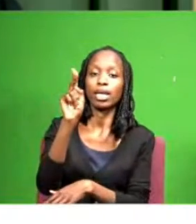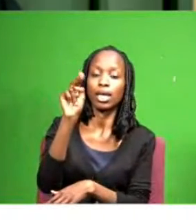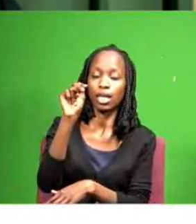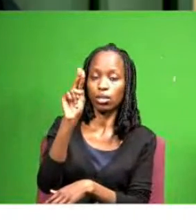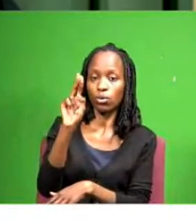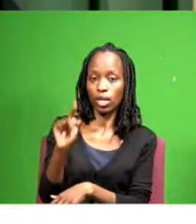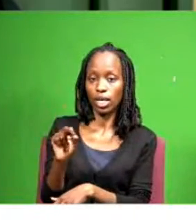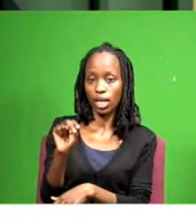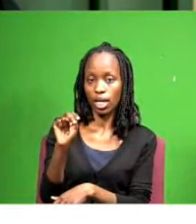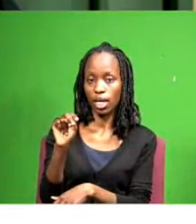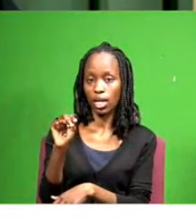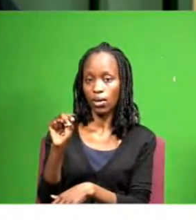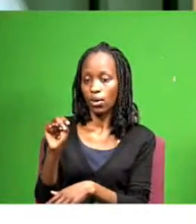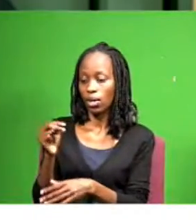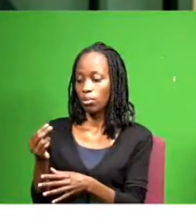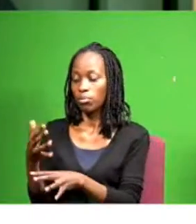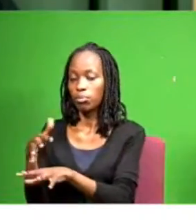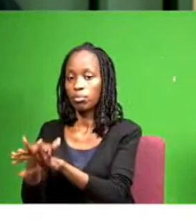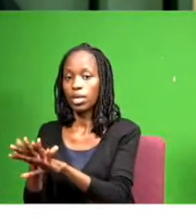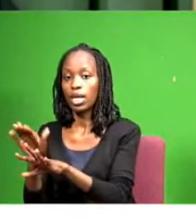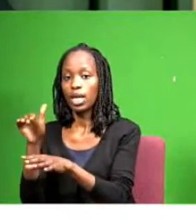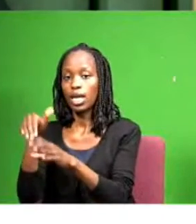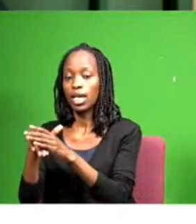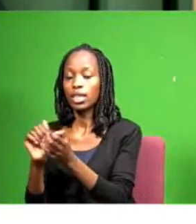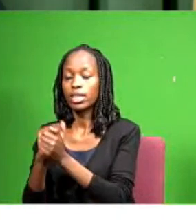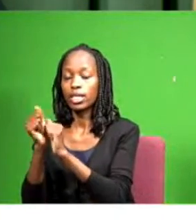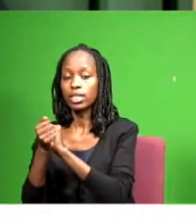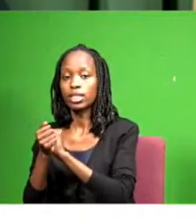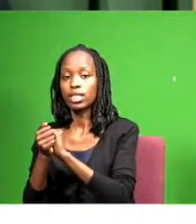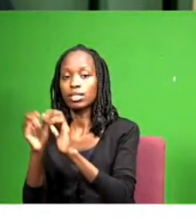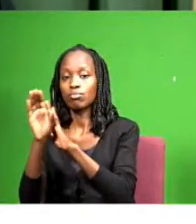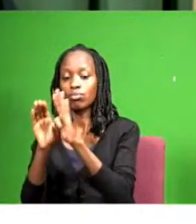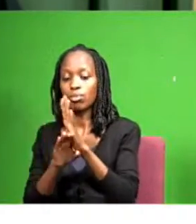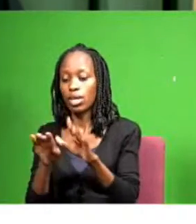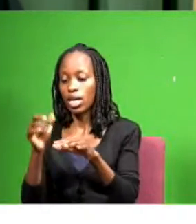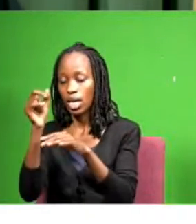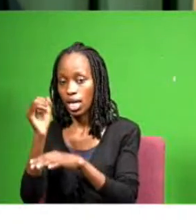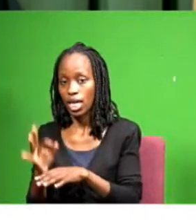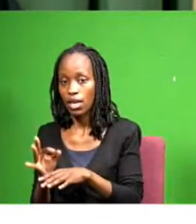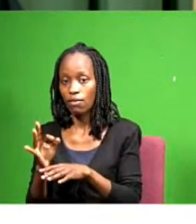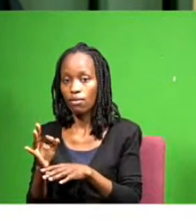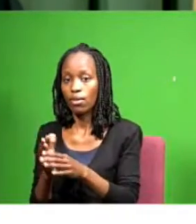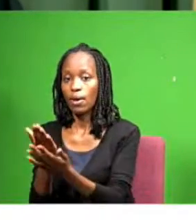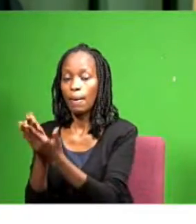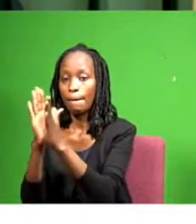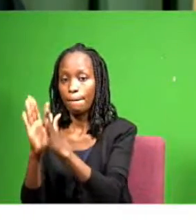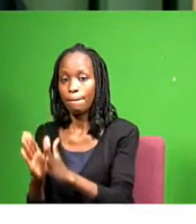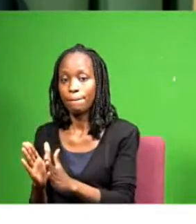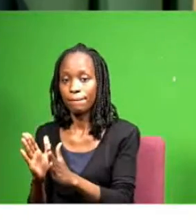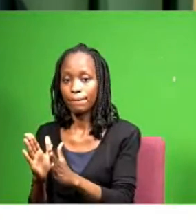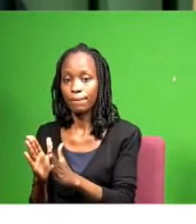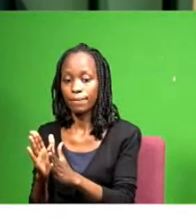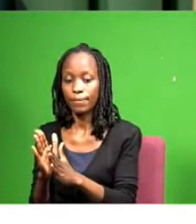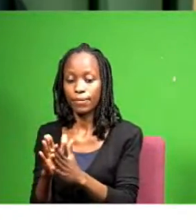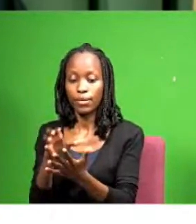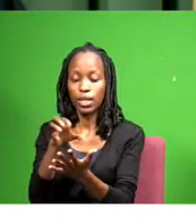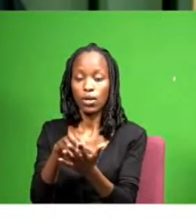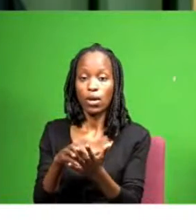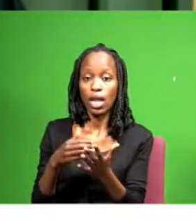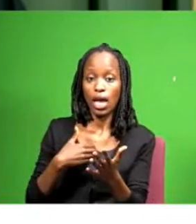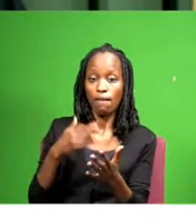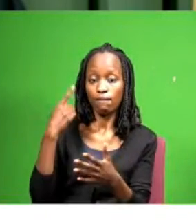KNUN would be incorporated in the amendment bill. Number 20, whether the petitioners had made out a case for